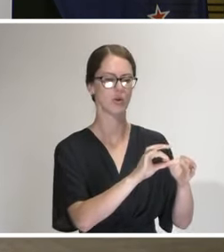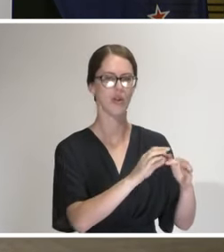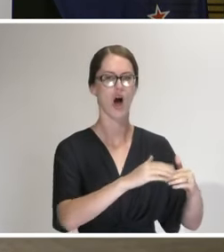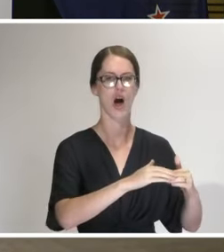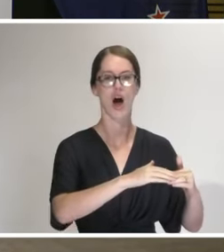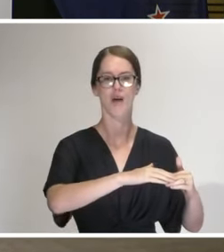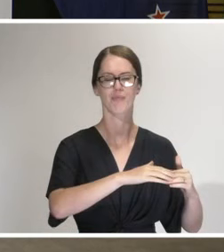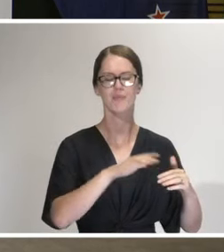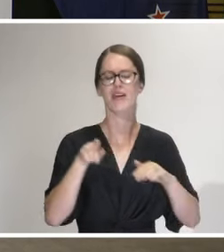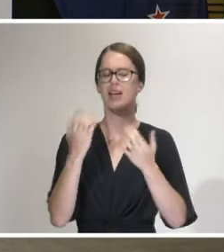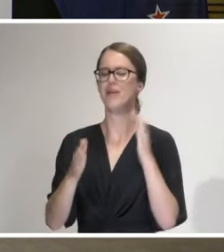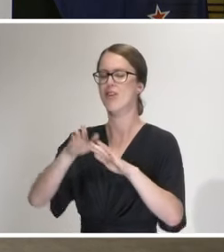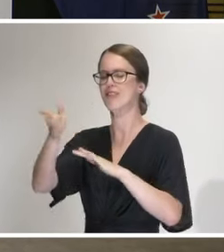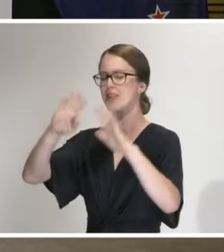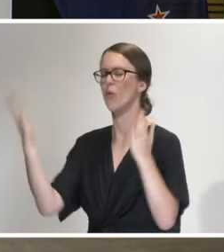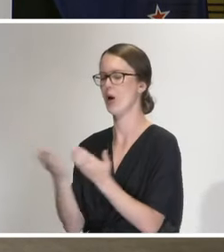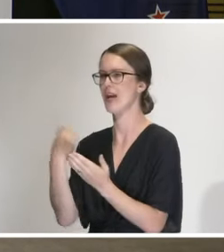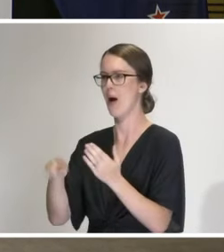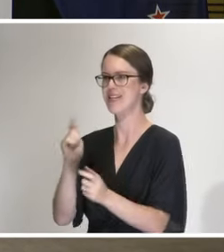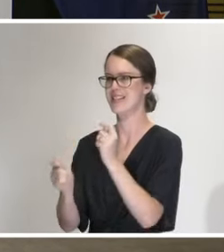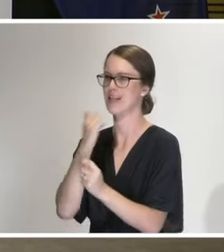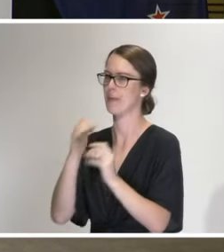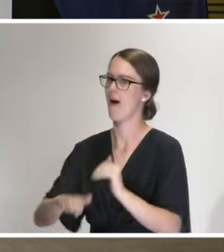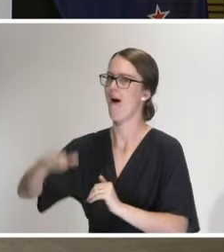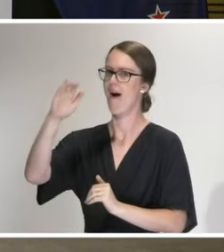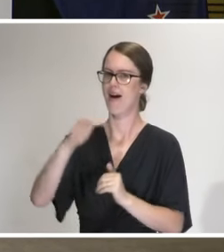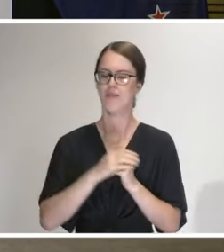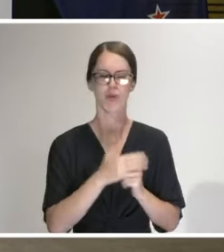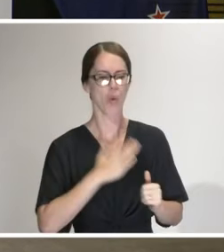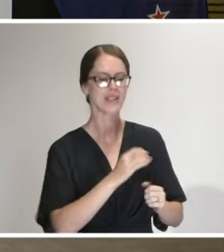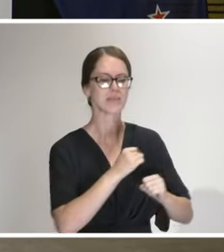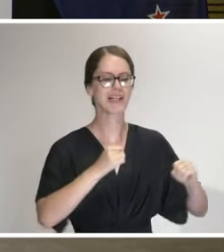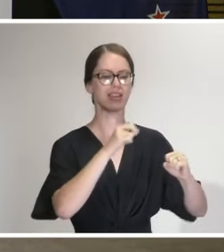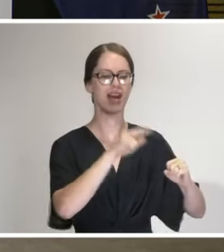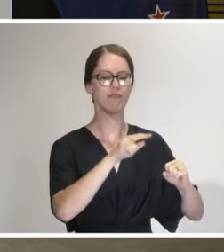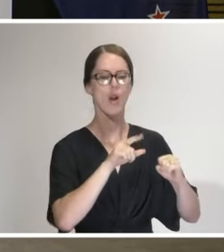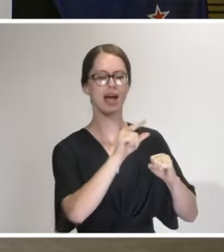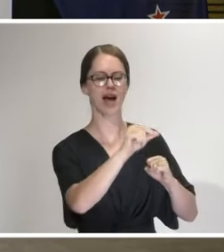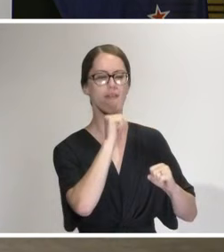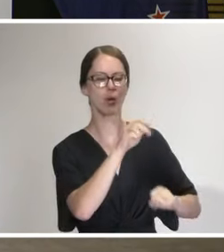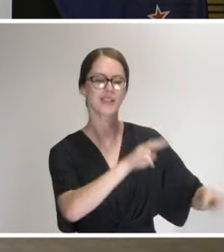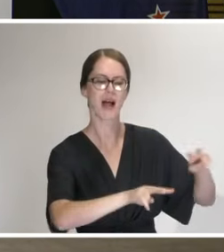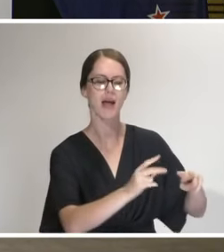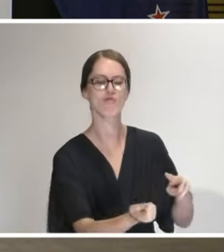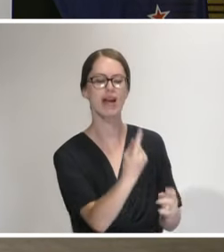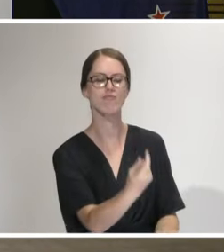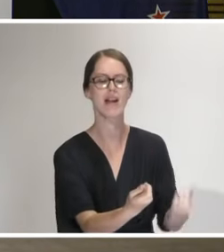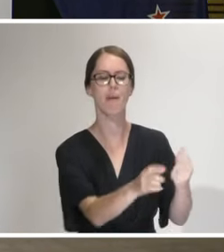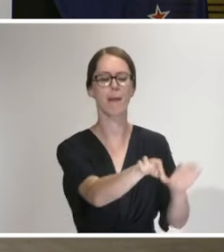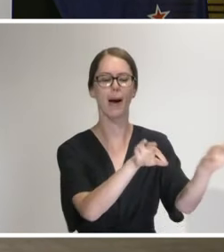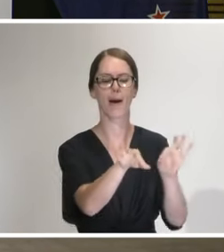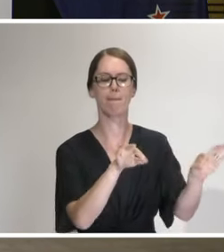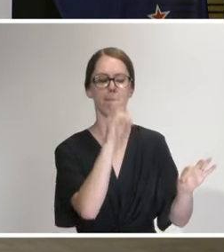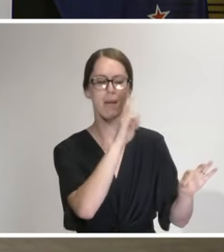the world. And we also want to keep some capacity there for our surveillance program, which we're just